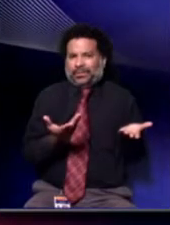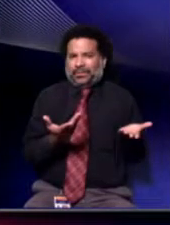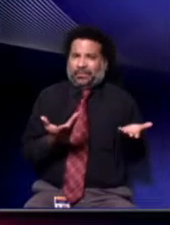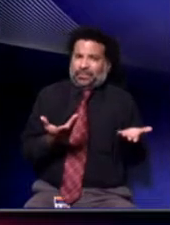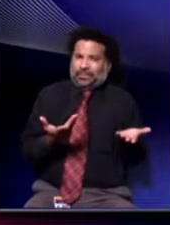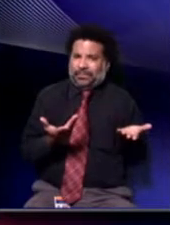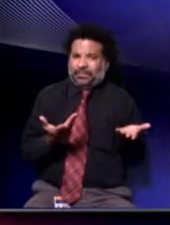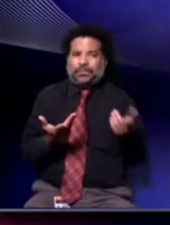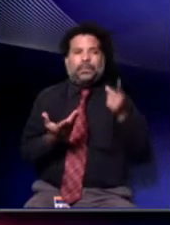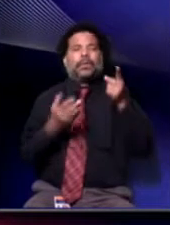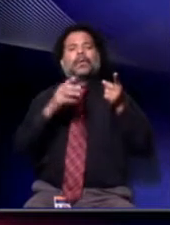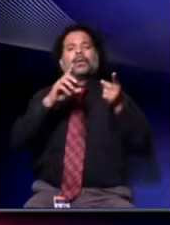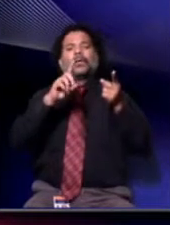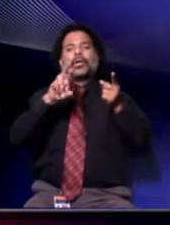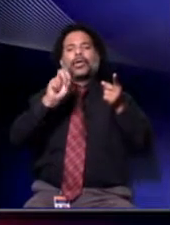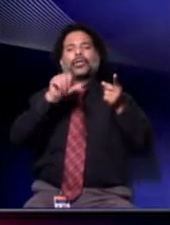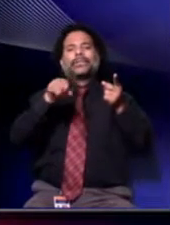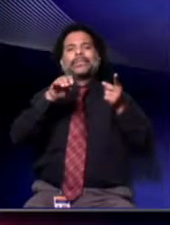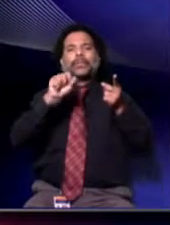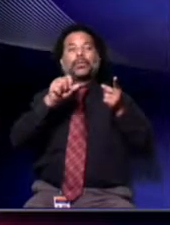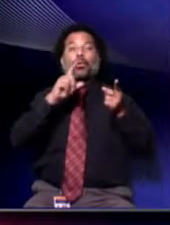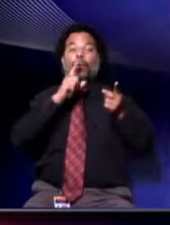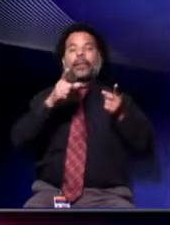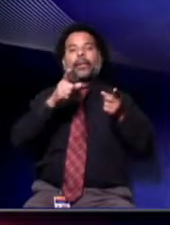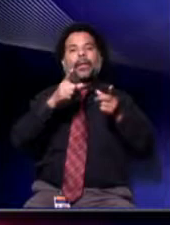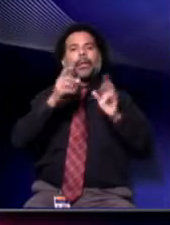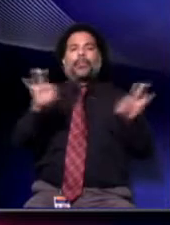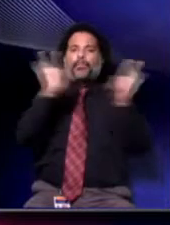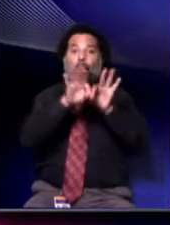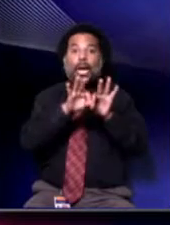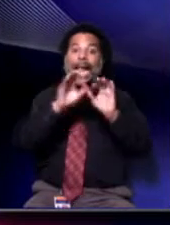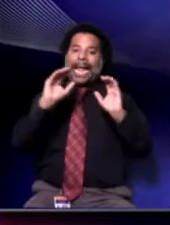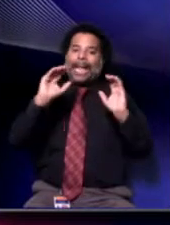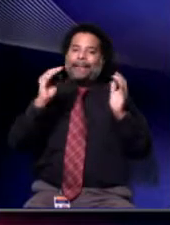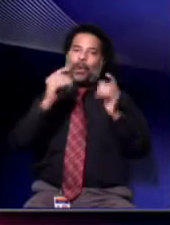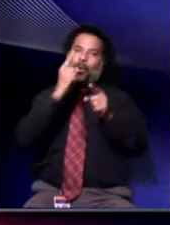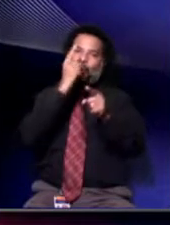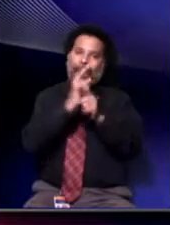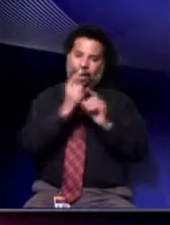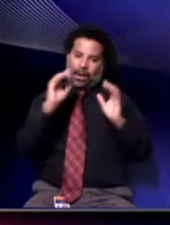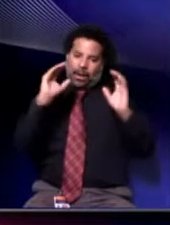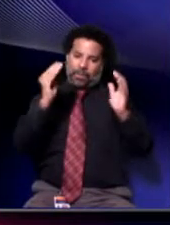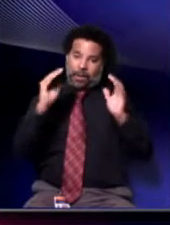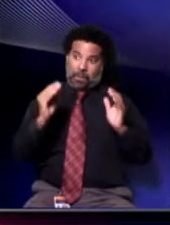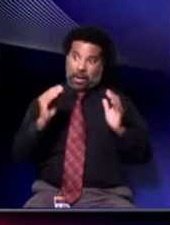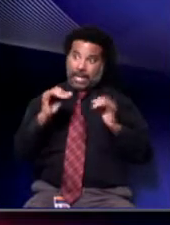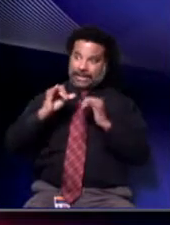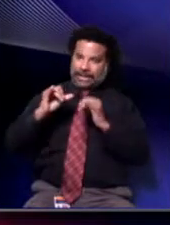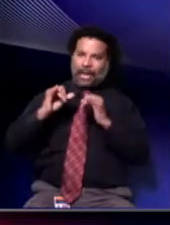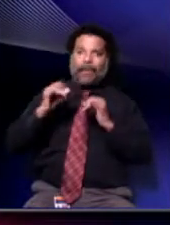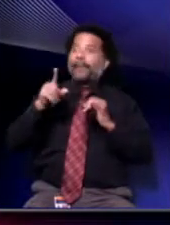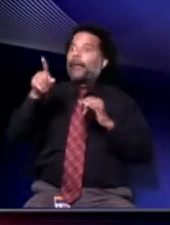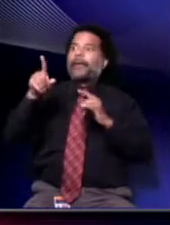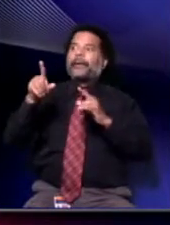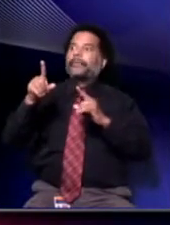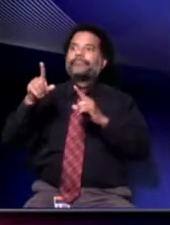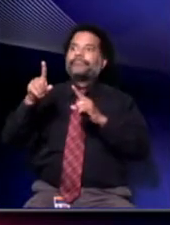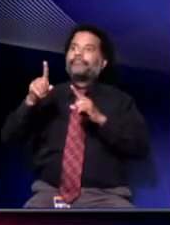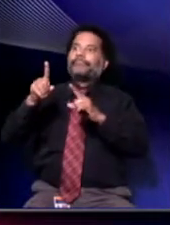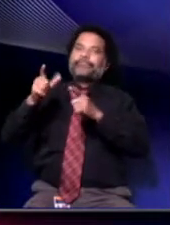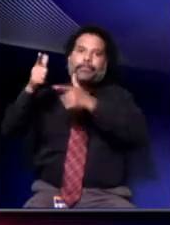like. Mark, since you want to make sure we're comparing apples to apples, right? So you don't know what Right. those other states are. I think. And if they're Gala apples